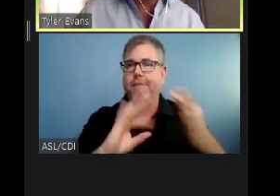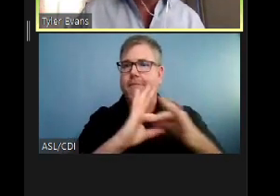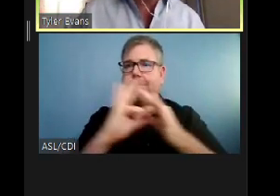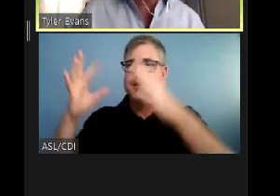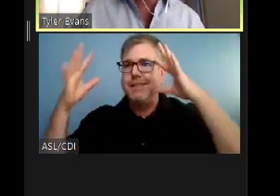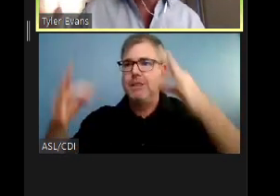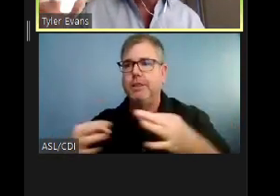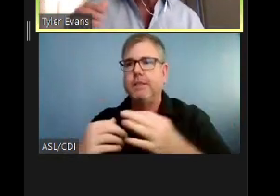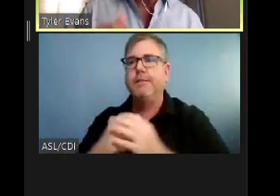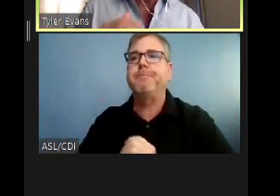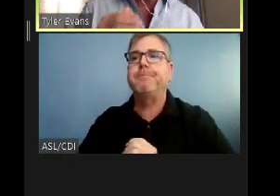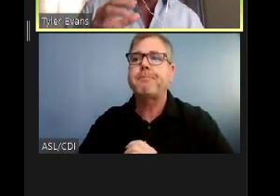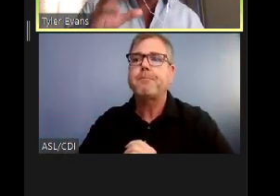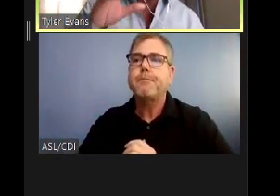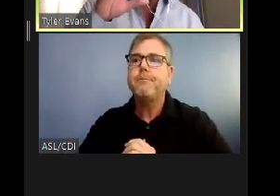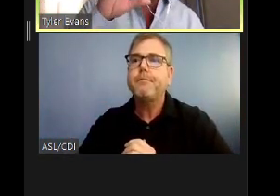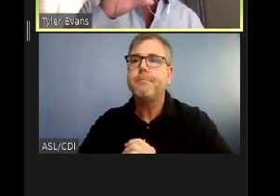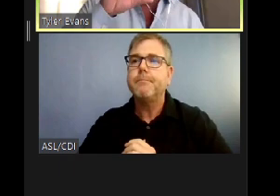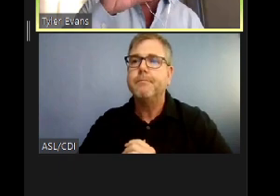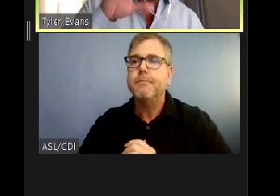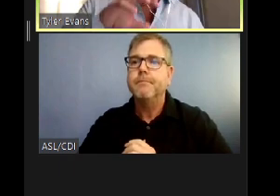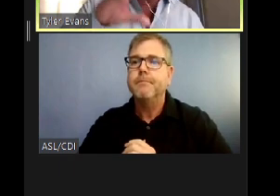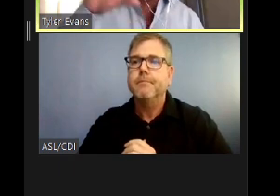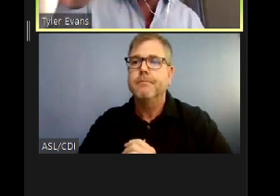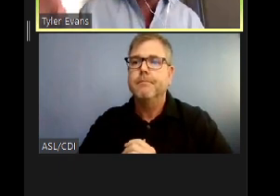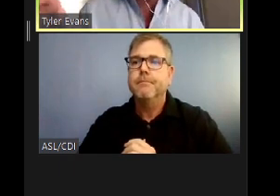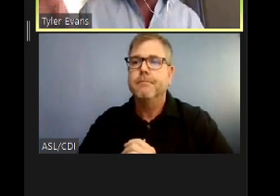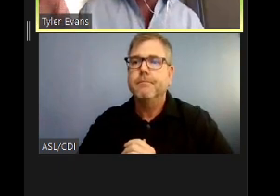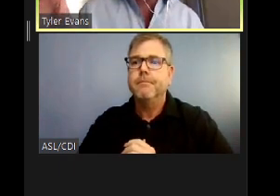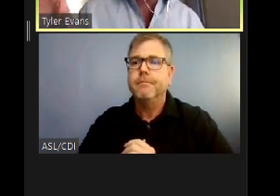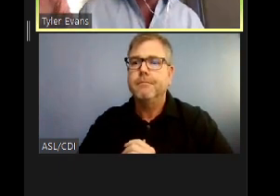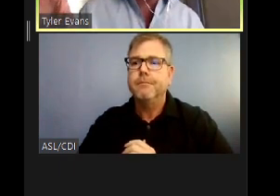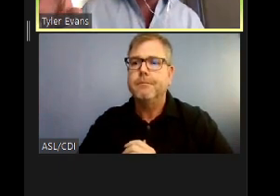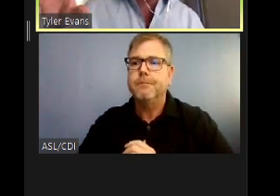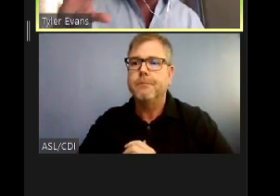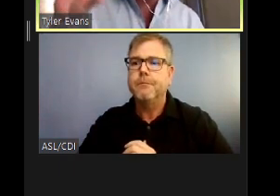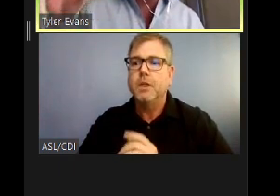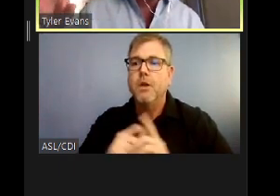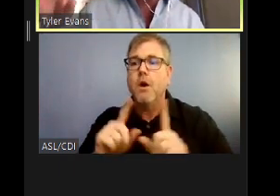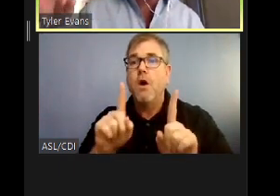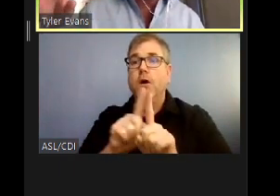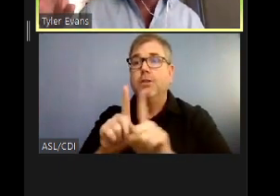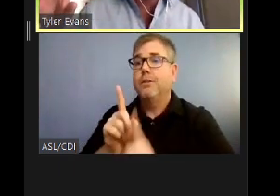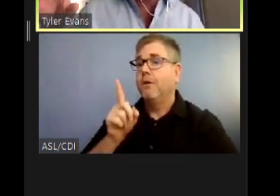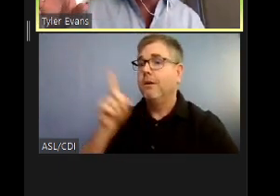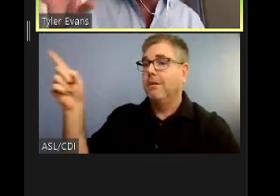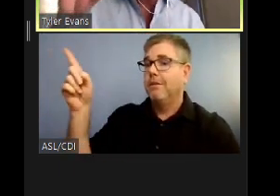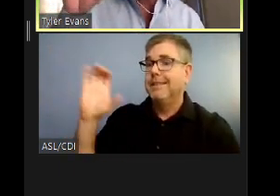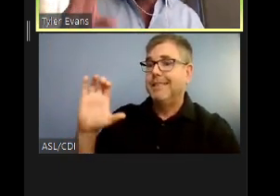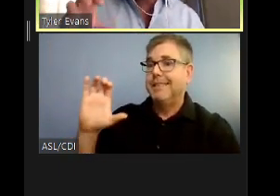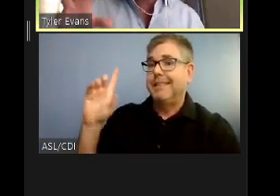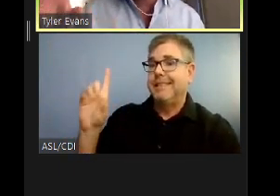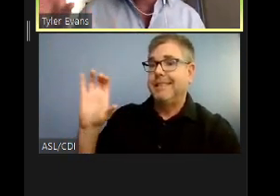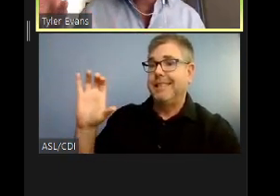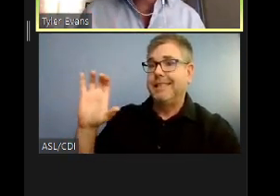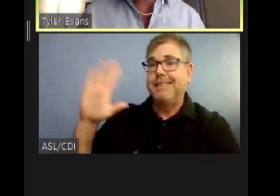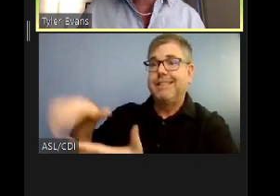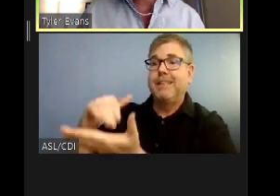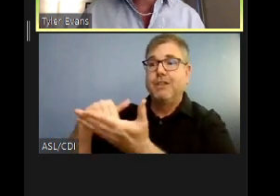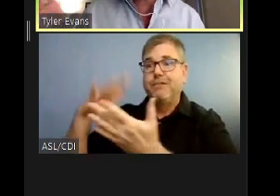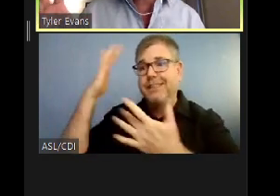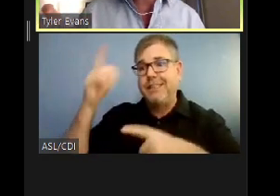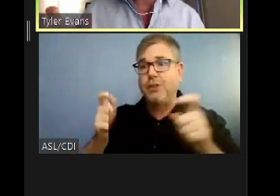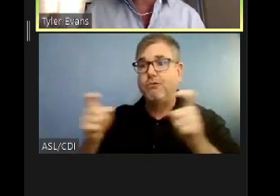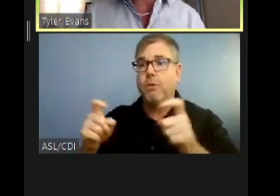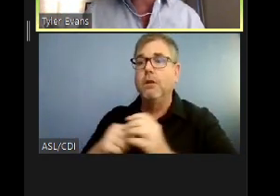of Americans? And then, beyond the CDC's, sort of national guidelines, state departments of